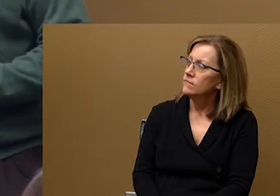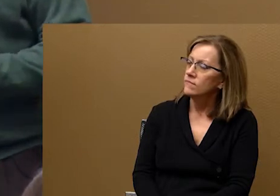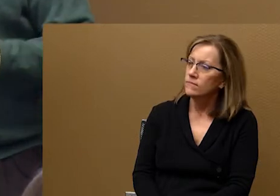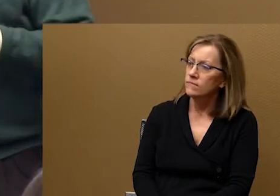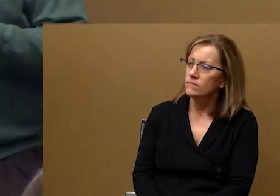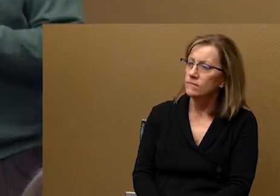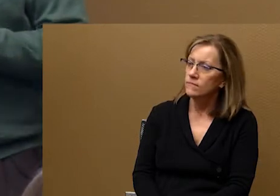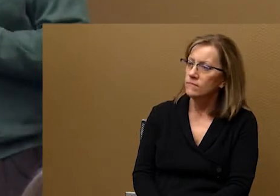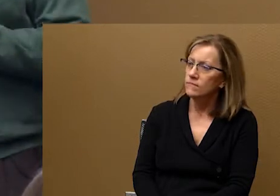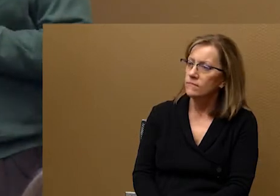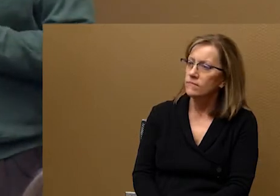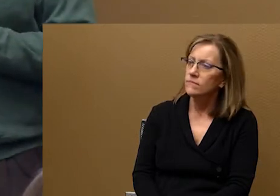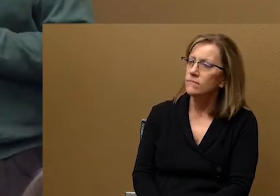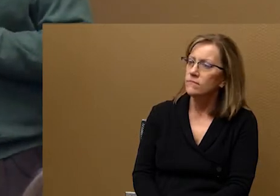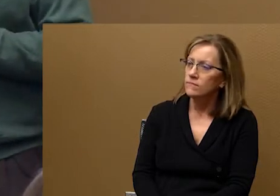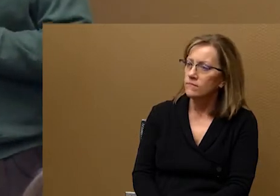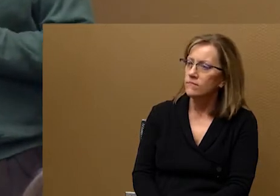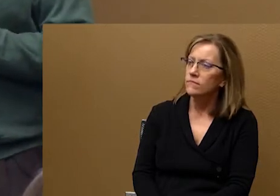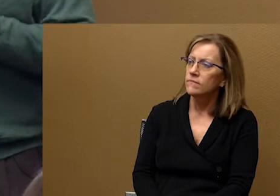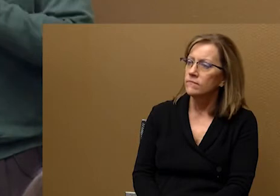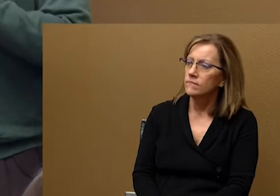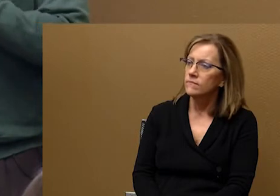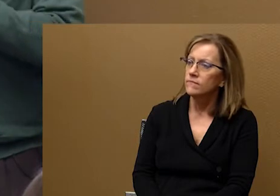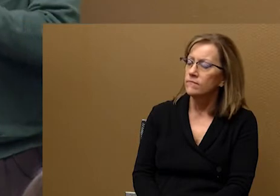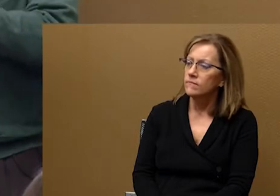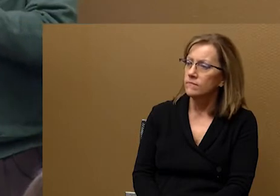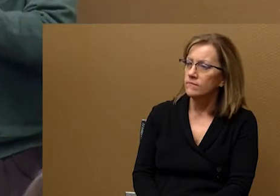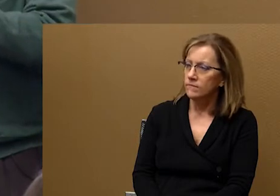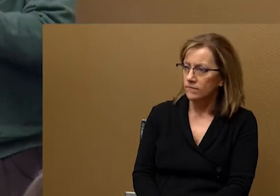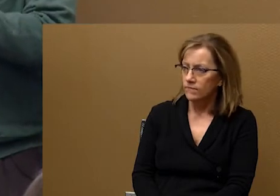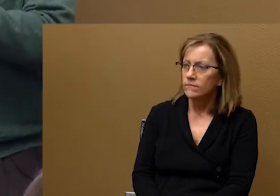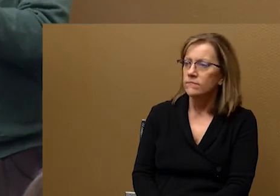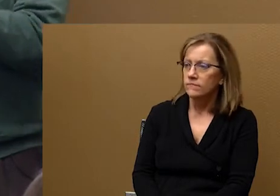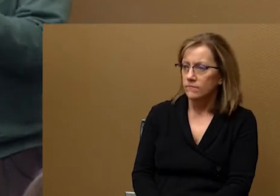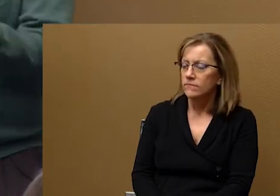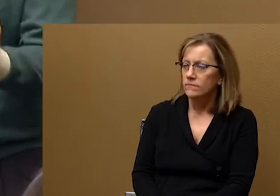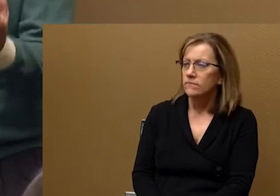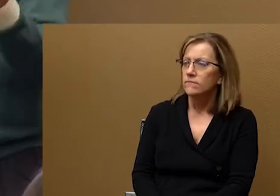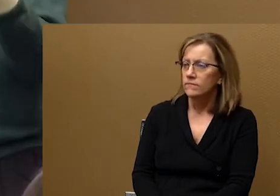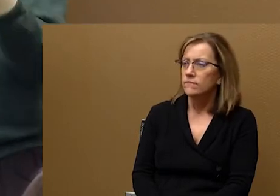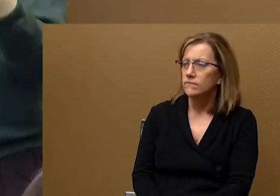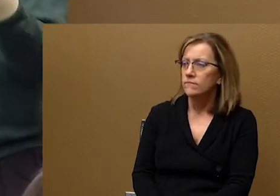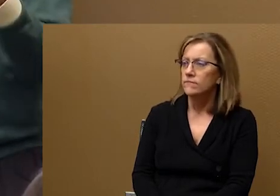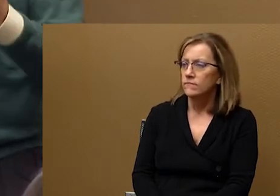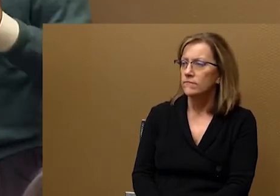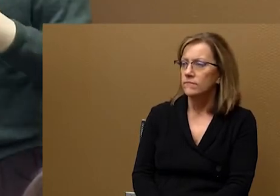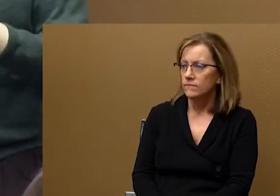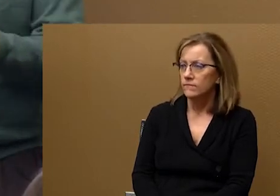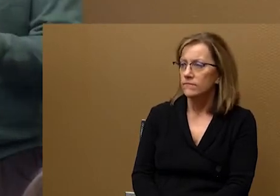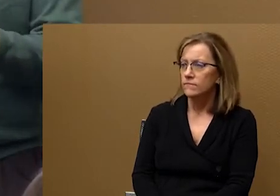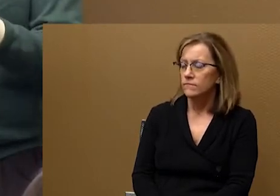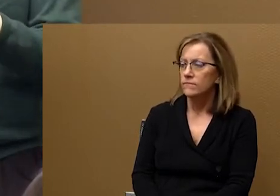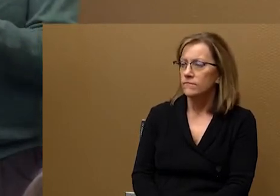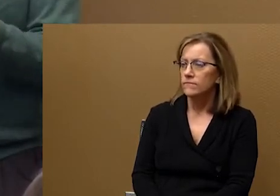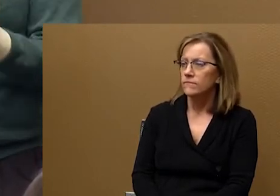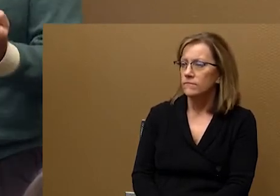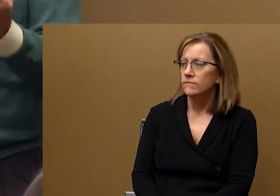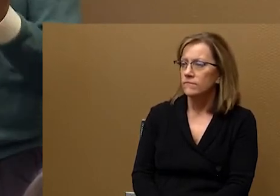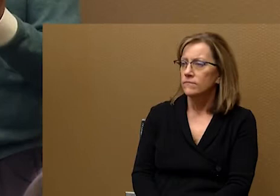a realization to be had. So that's the first step always that leads, always lead with